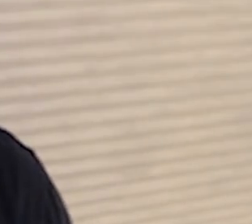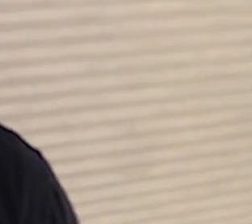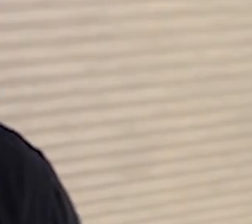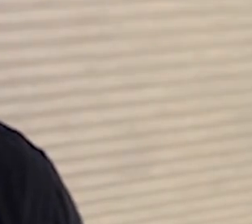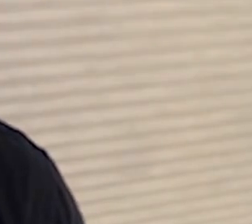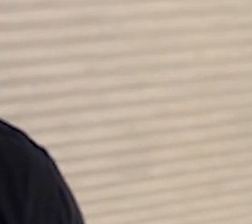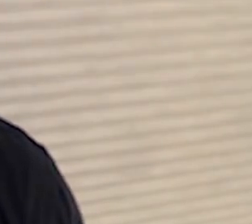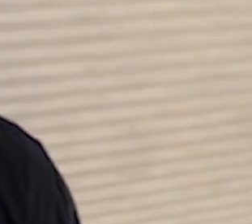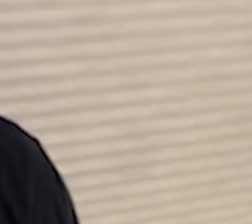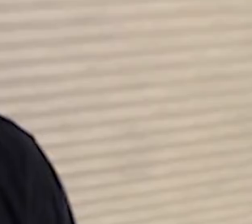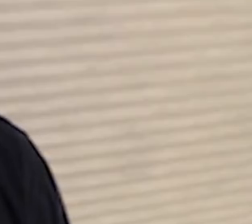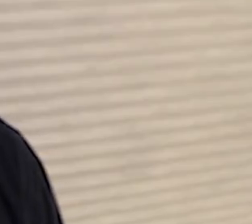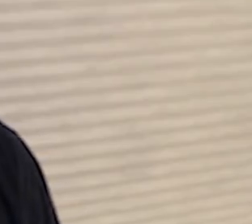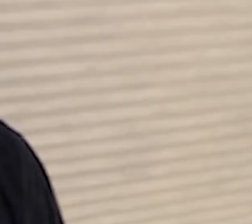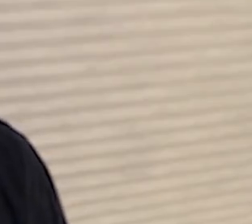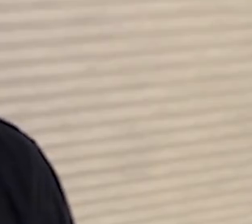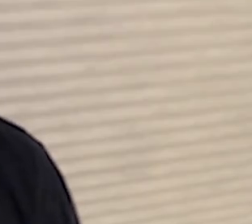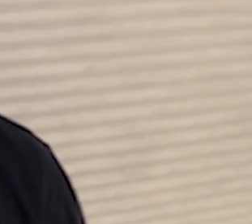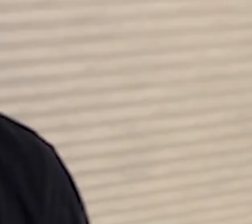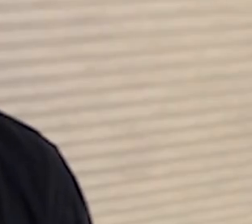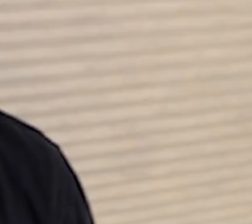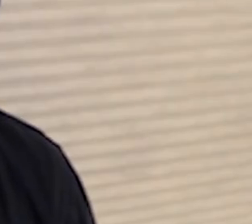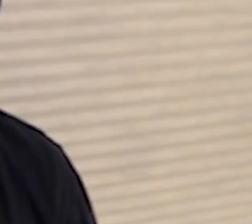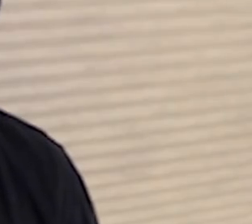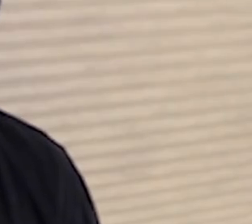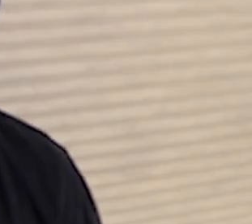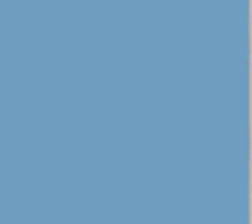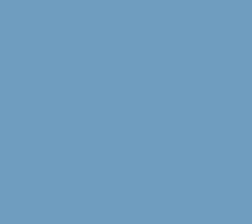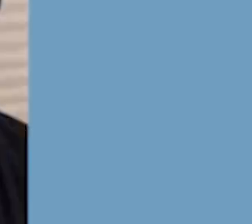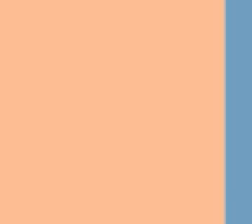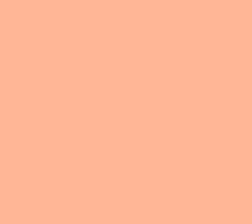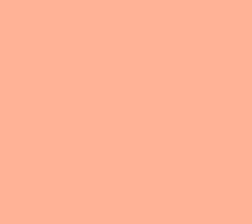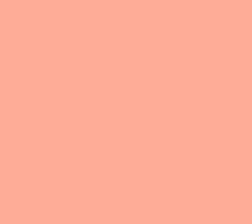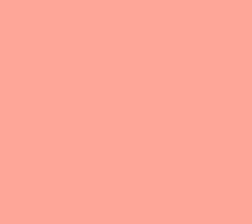CFO and the INC,